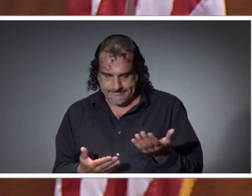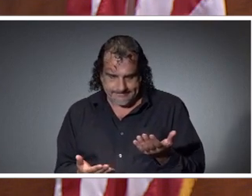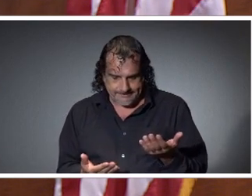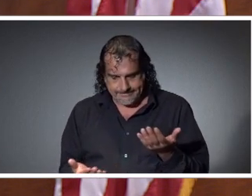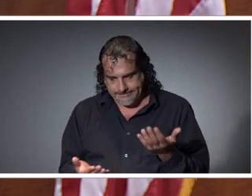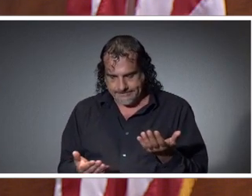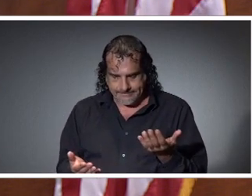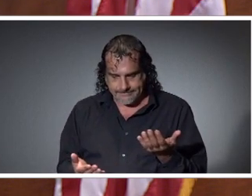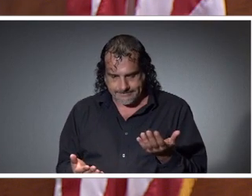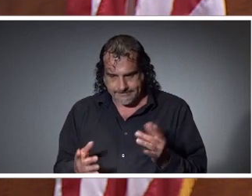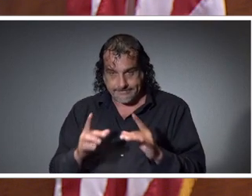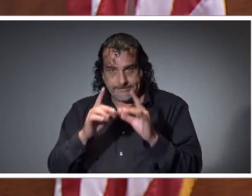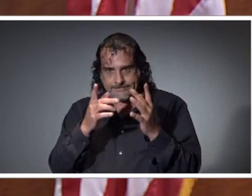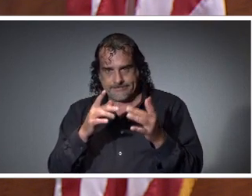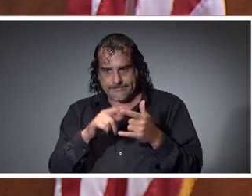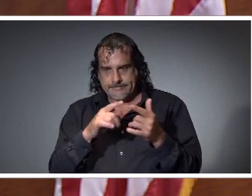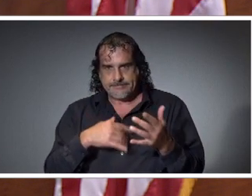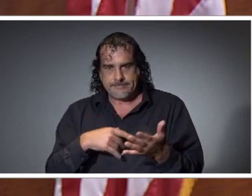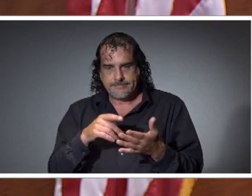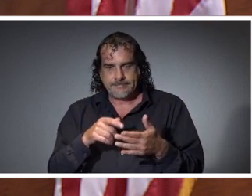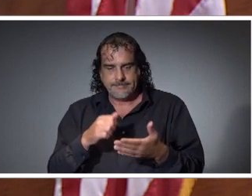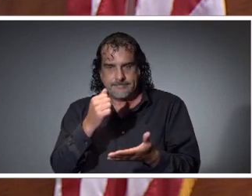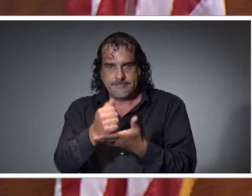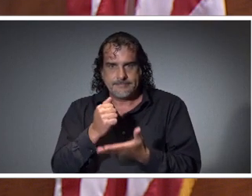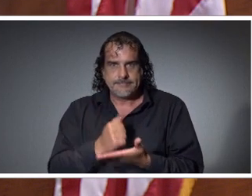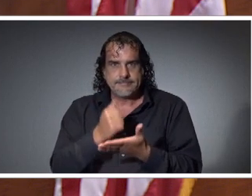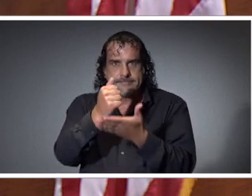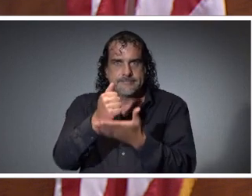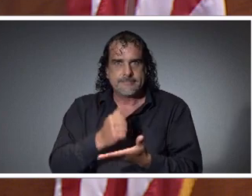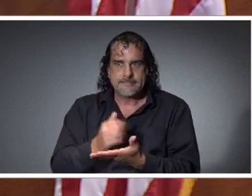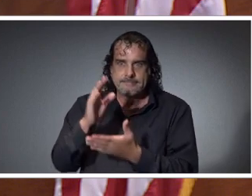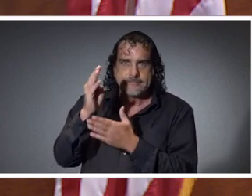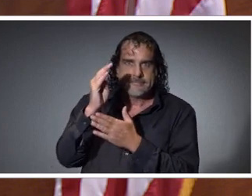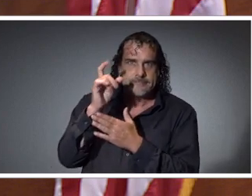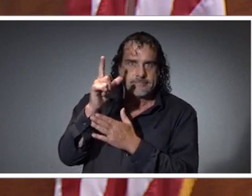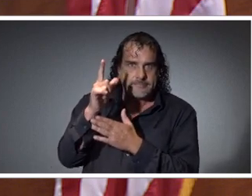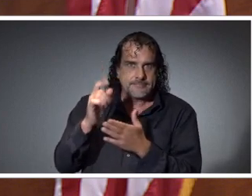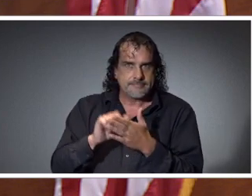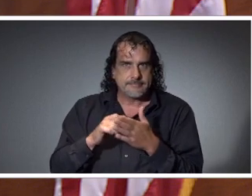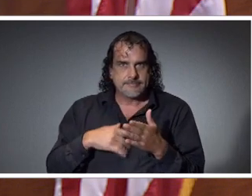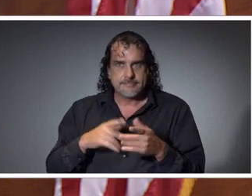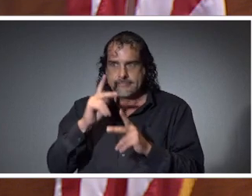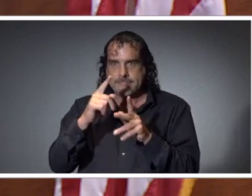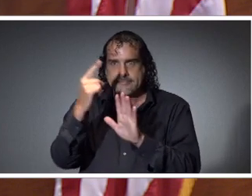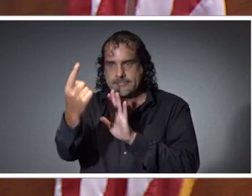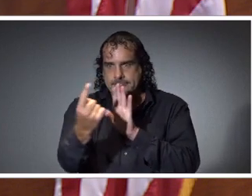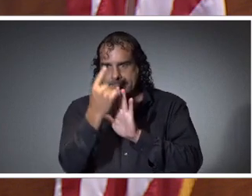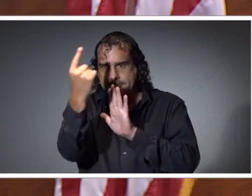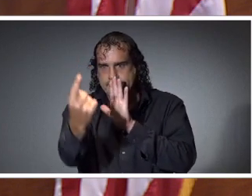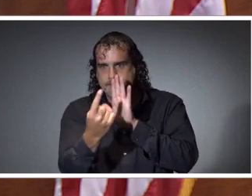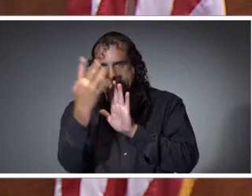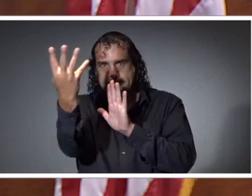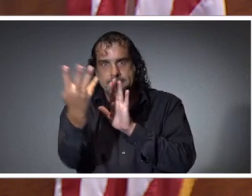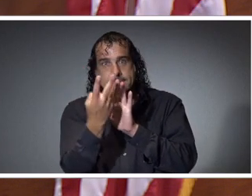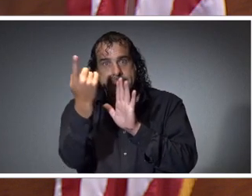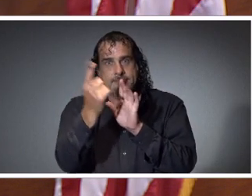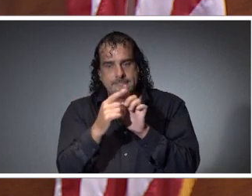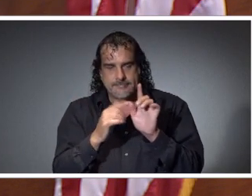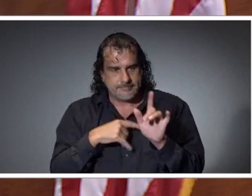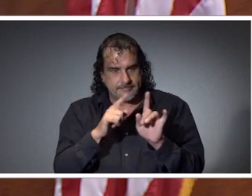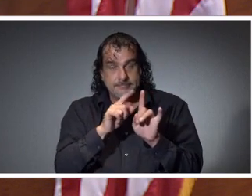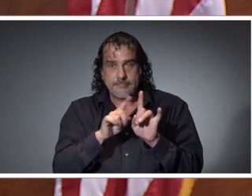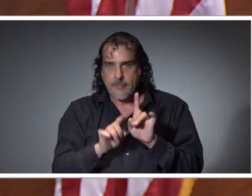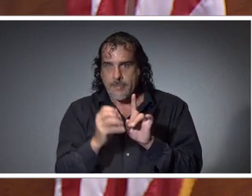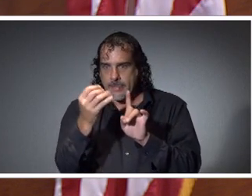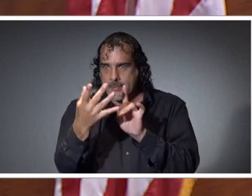the department that collects bills, a bill collecting department that is open to the public, well, then those individuals they came in contact with